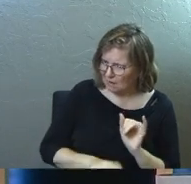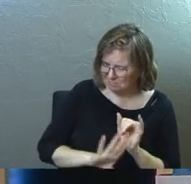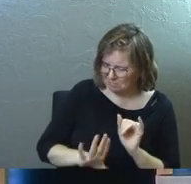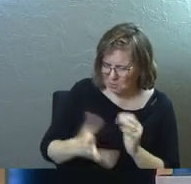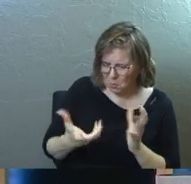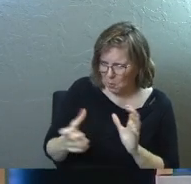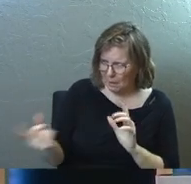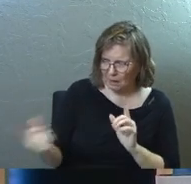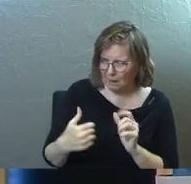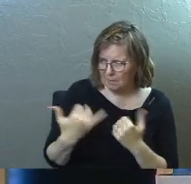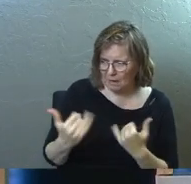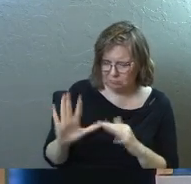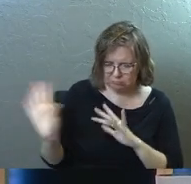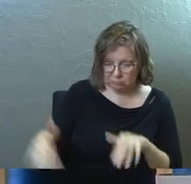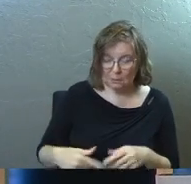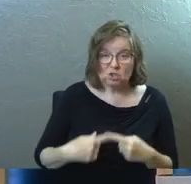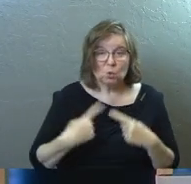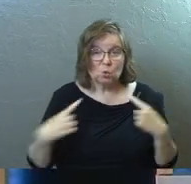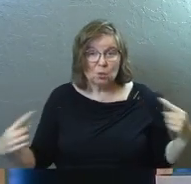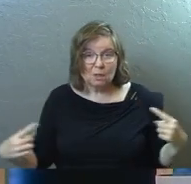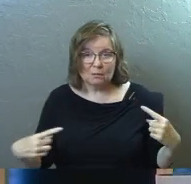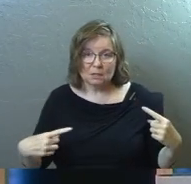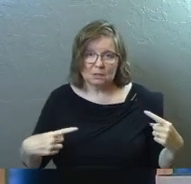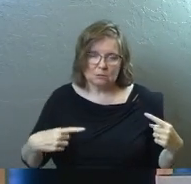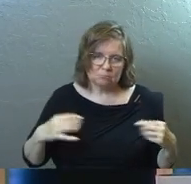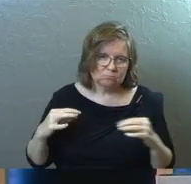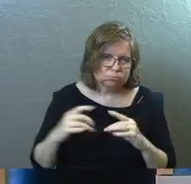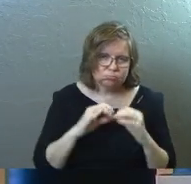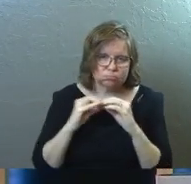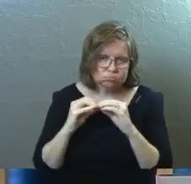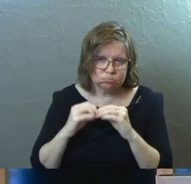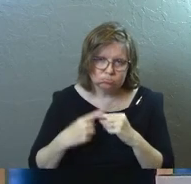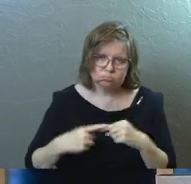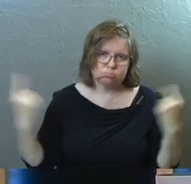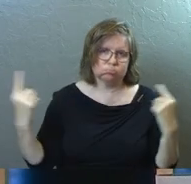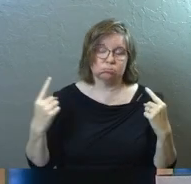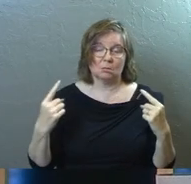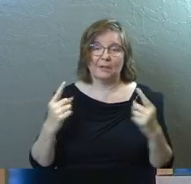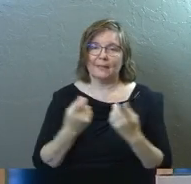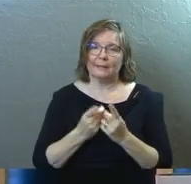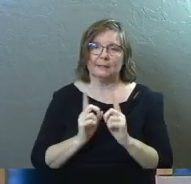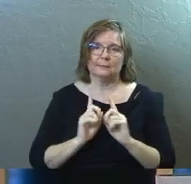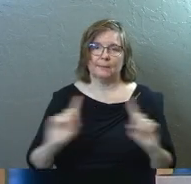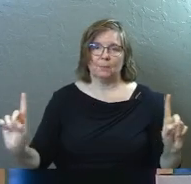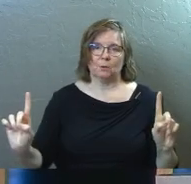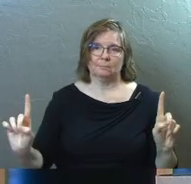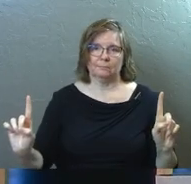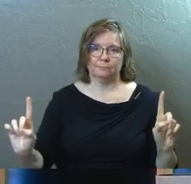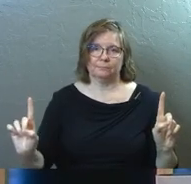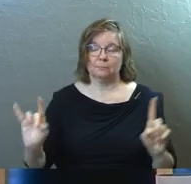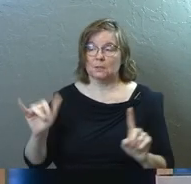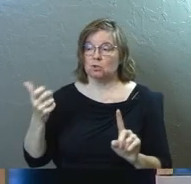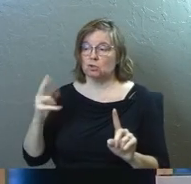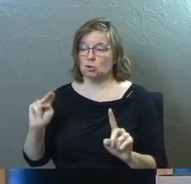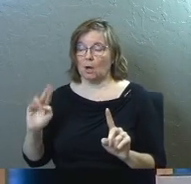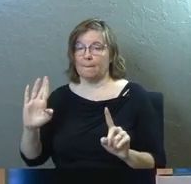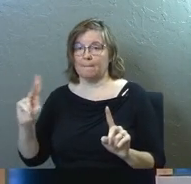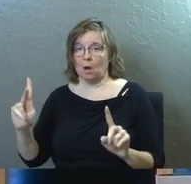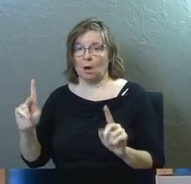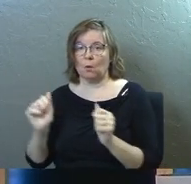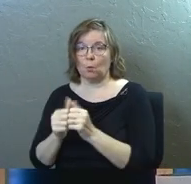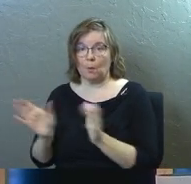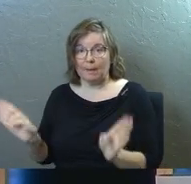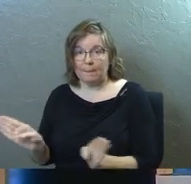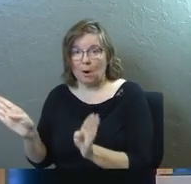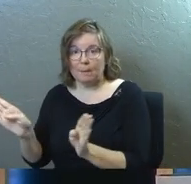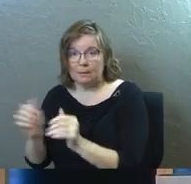work. Their disagreement was so sharp that they separated. Barnabas took John Mark with him and sailed for Cyprus.